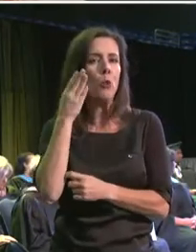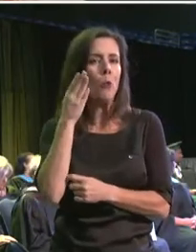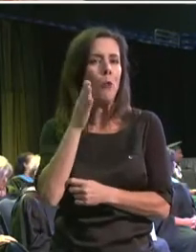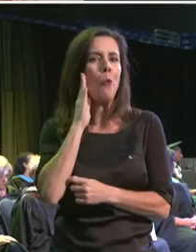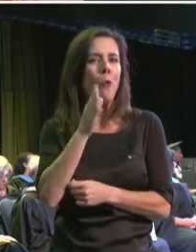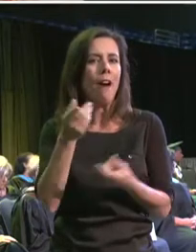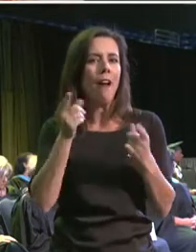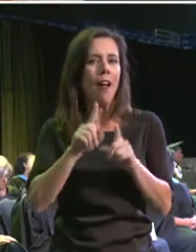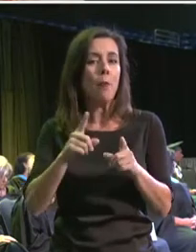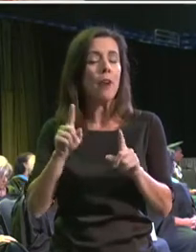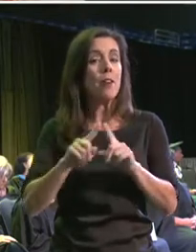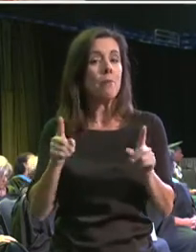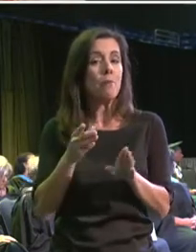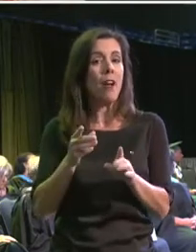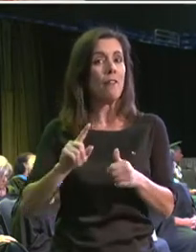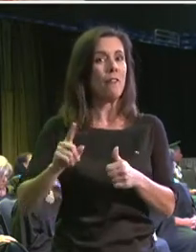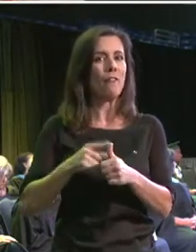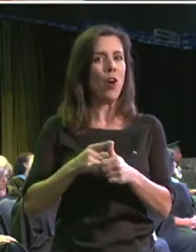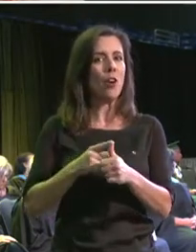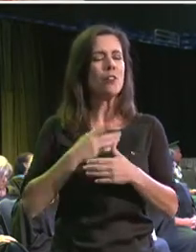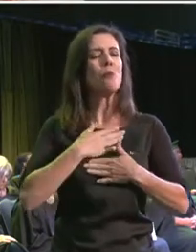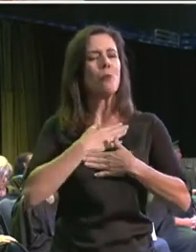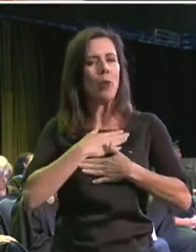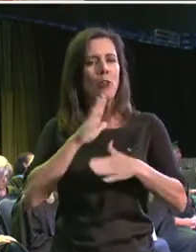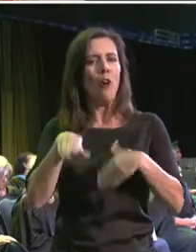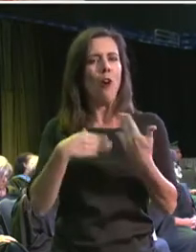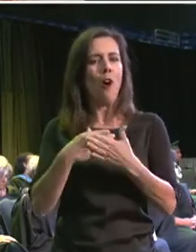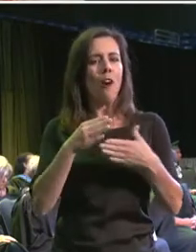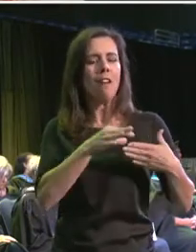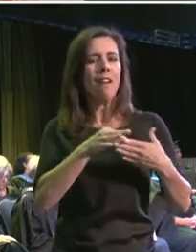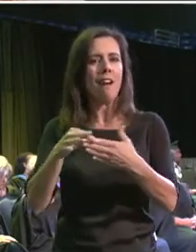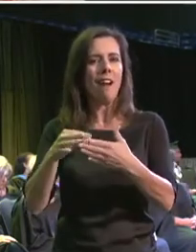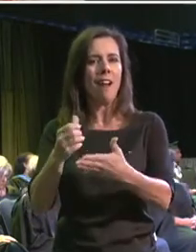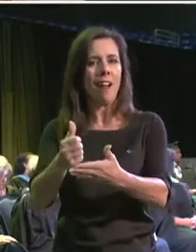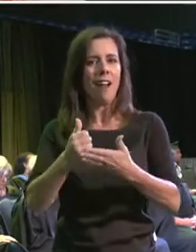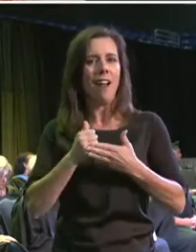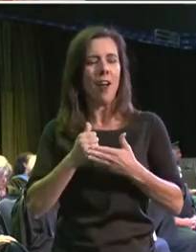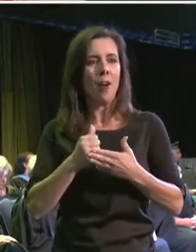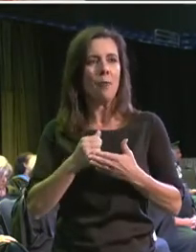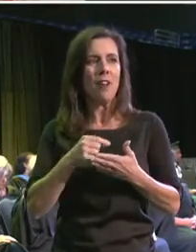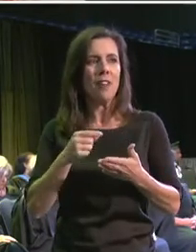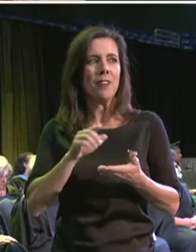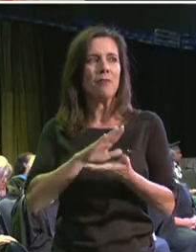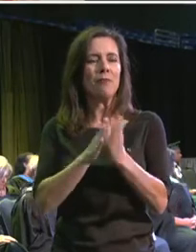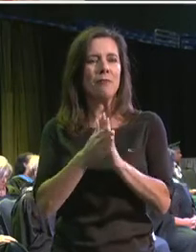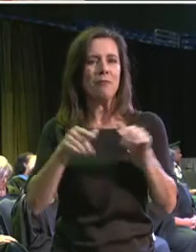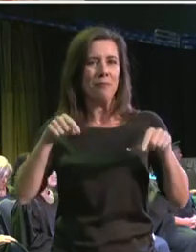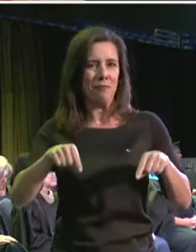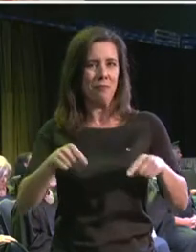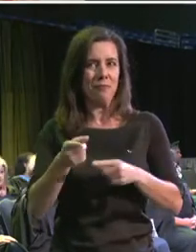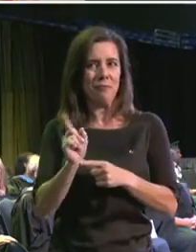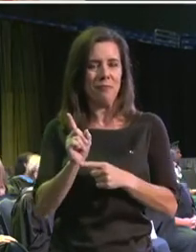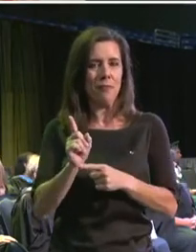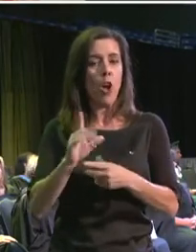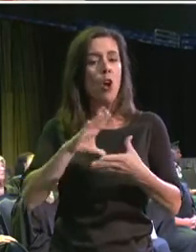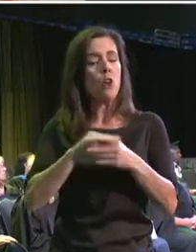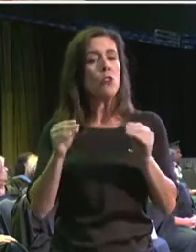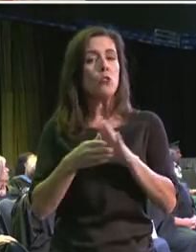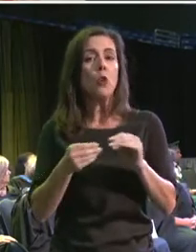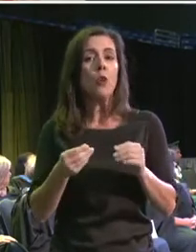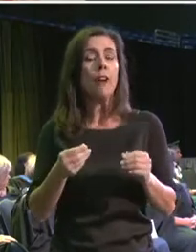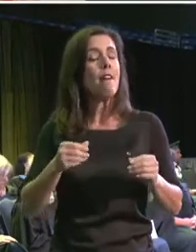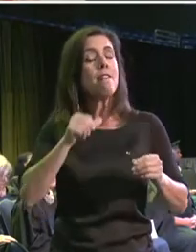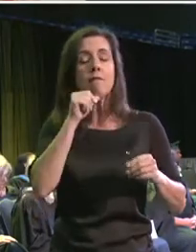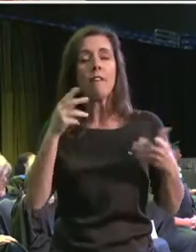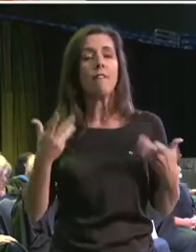we take this next step, let's appreciate the guidance that has gotten us to this pivotal moment. Our story is still being